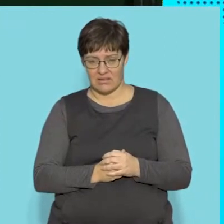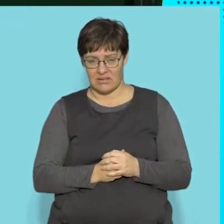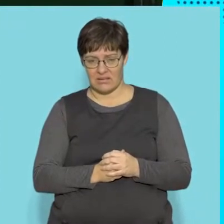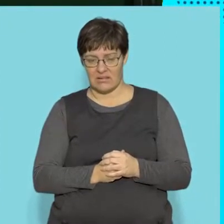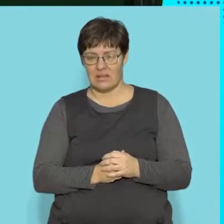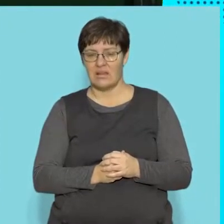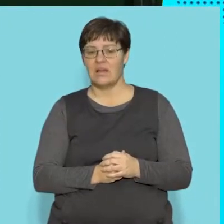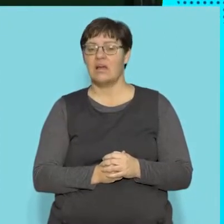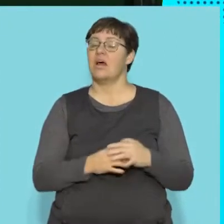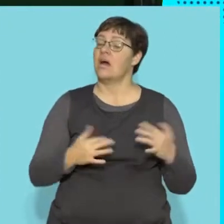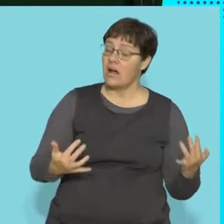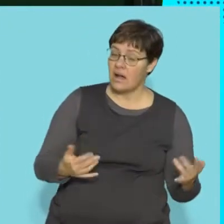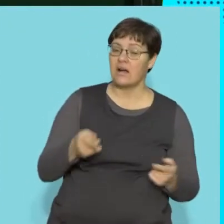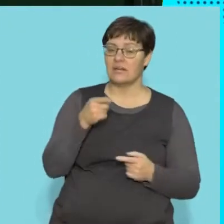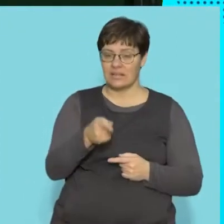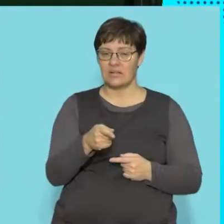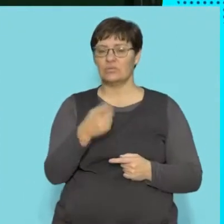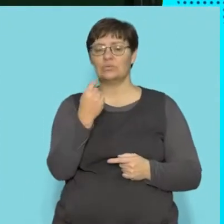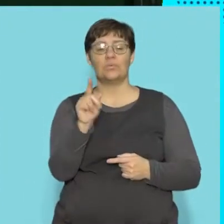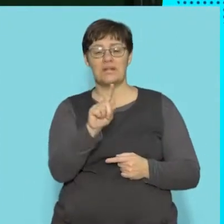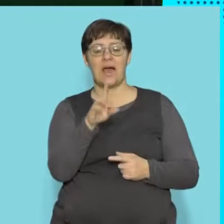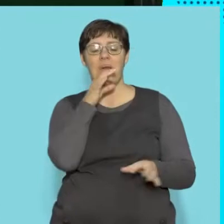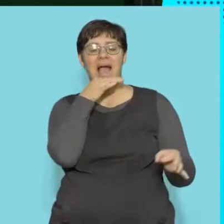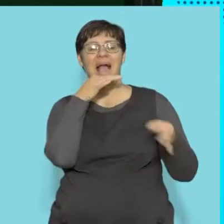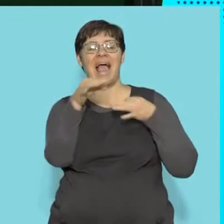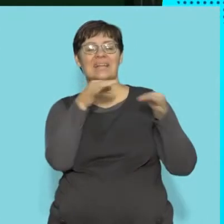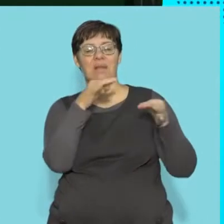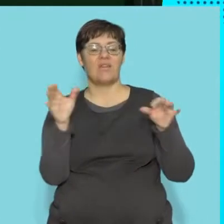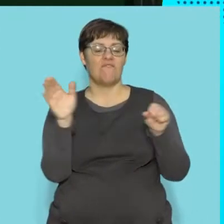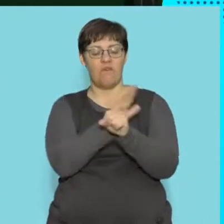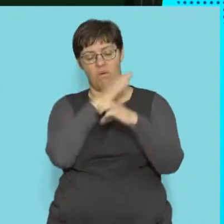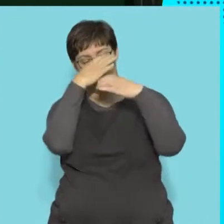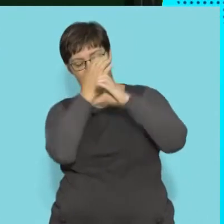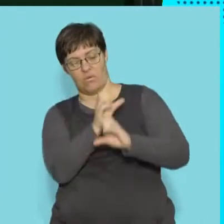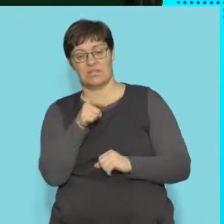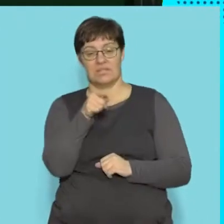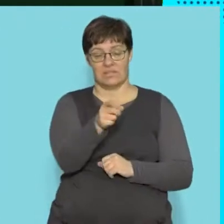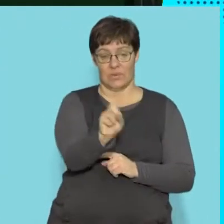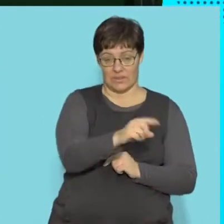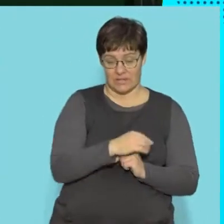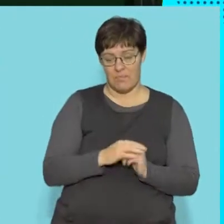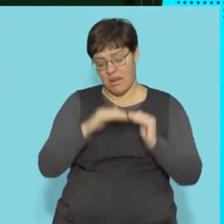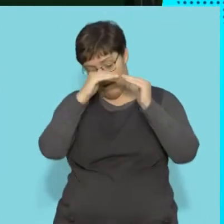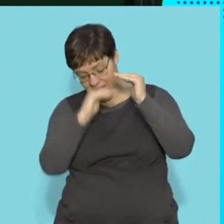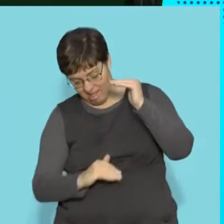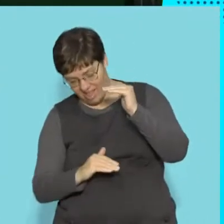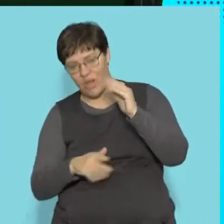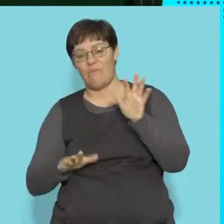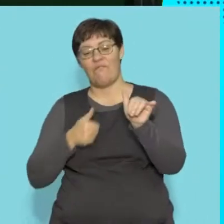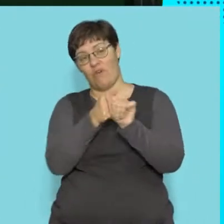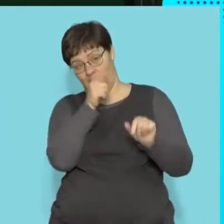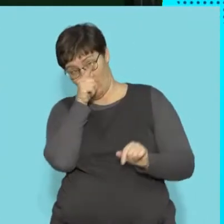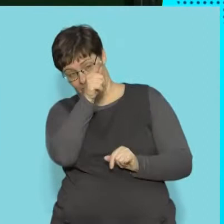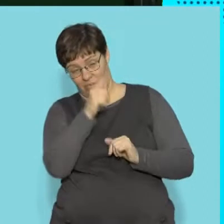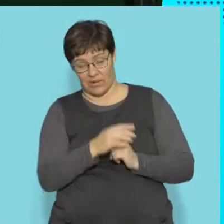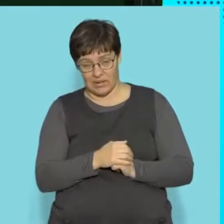Short, small, and what it does is it gives us the focus of the rest of the